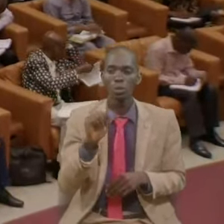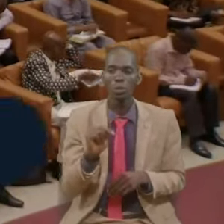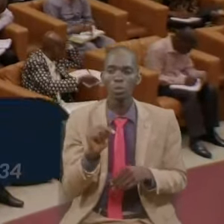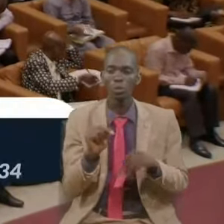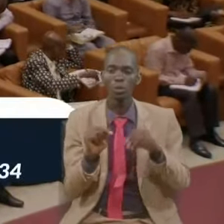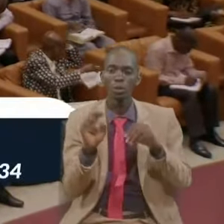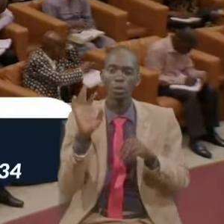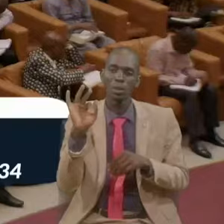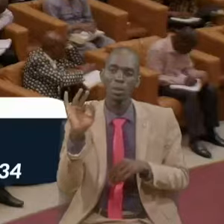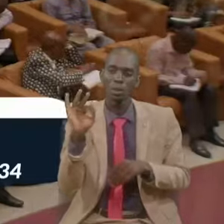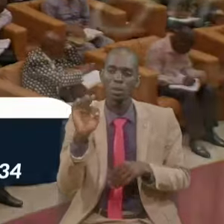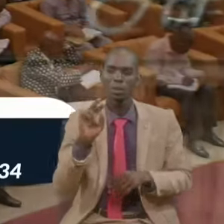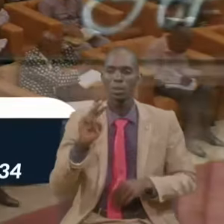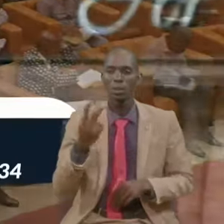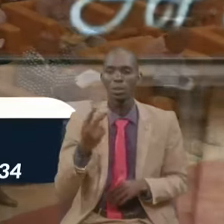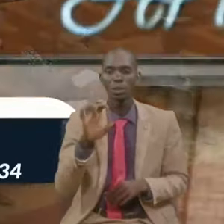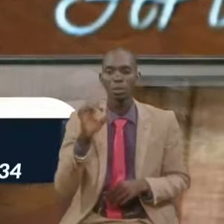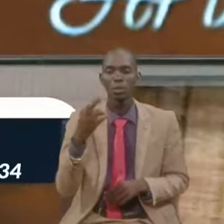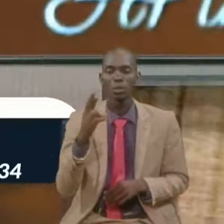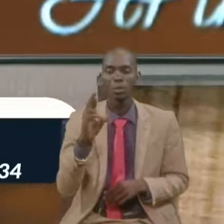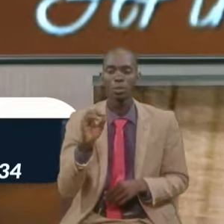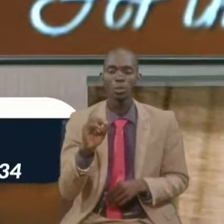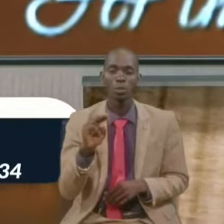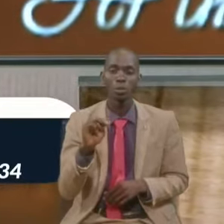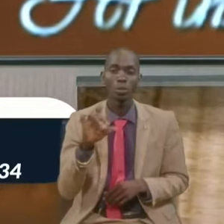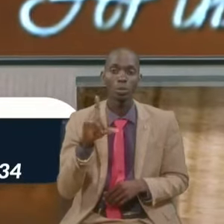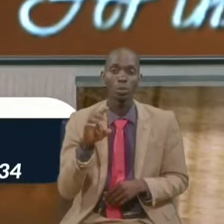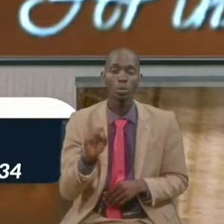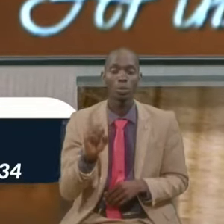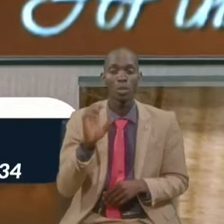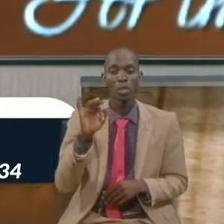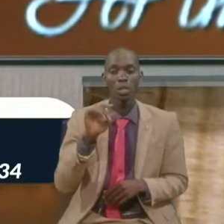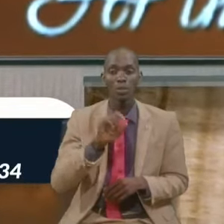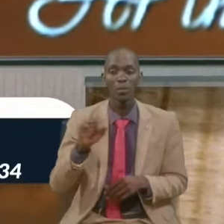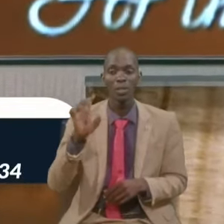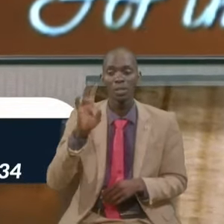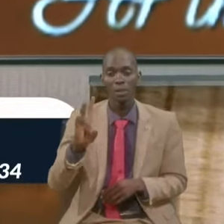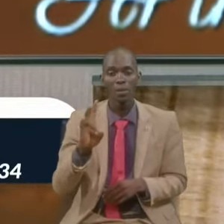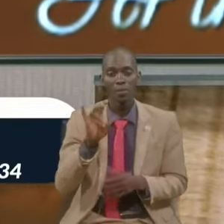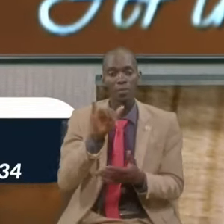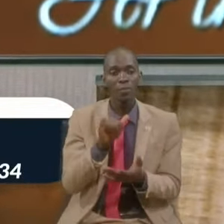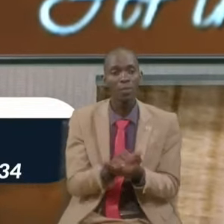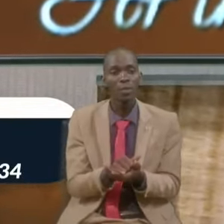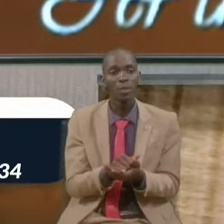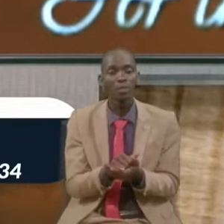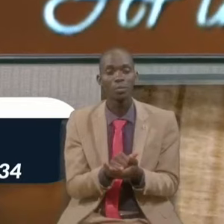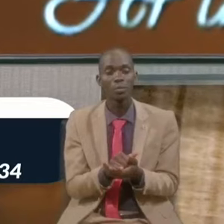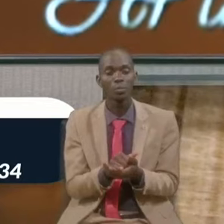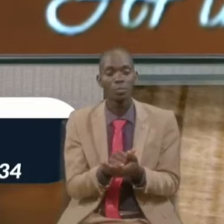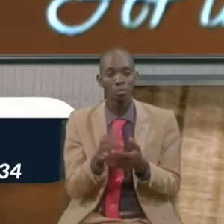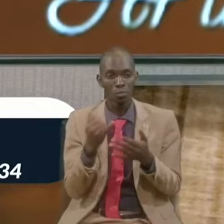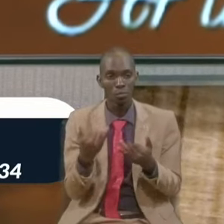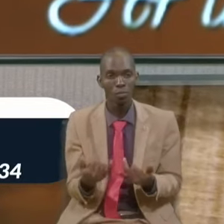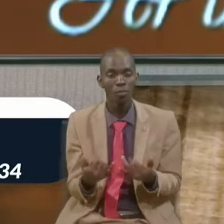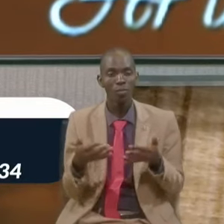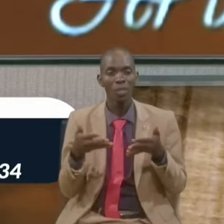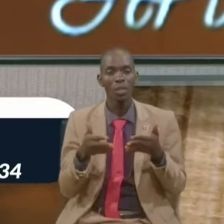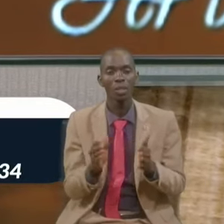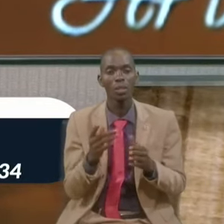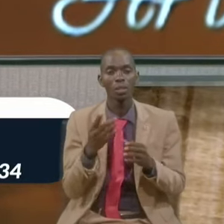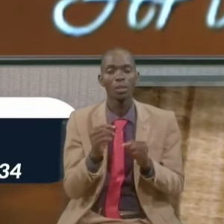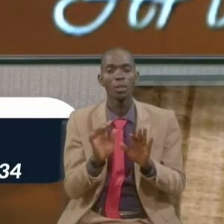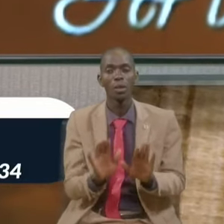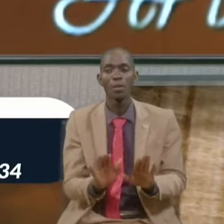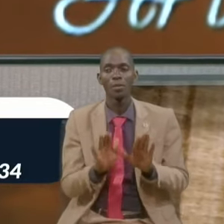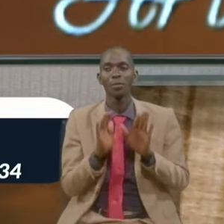In 2 Chronicles chapter 19 verse 7, wherefore now let the fear of